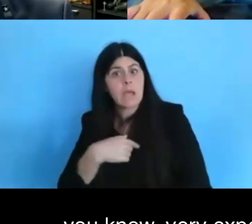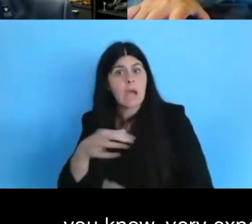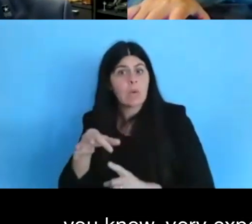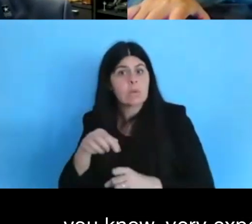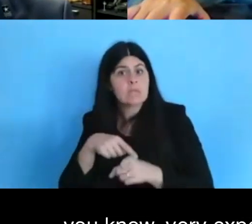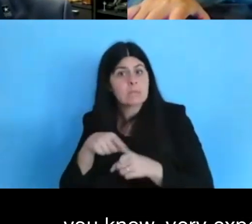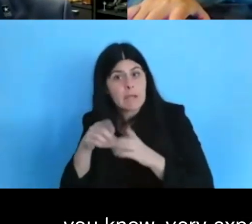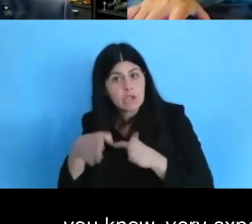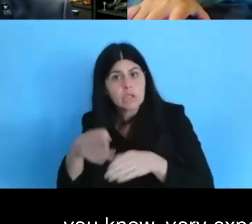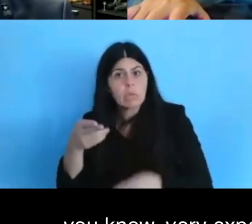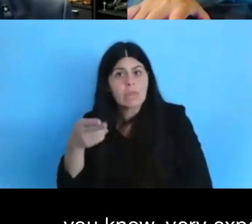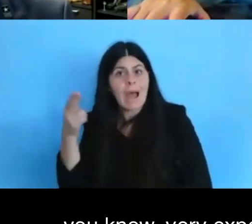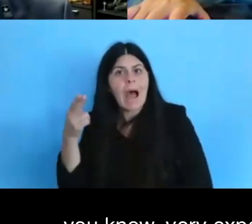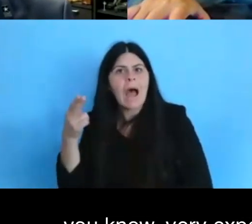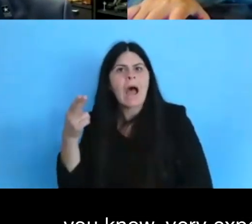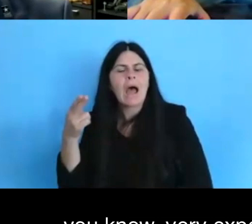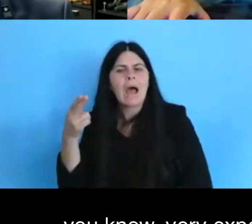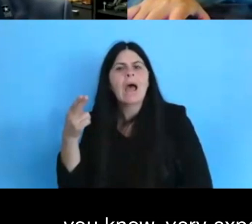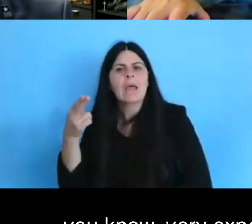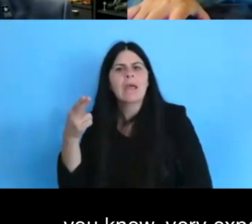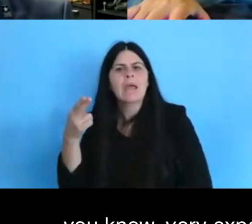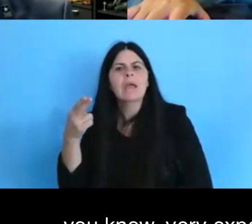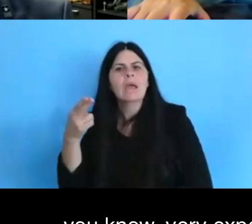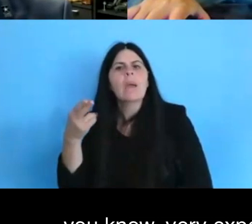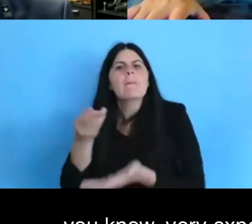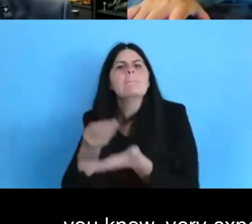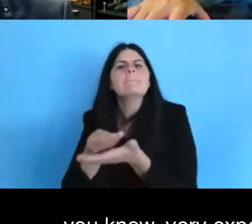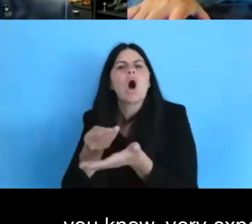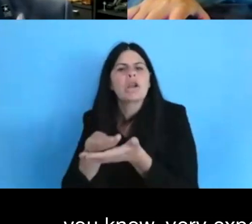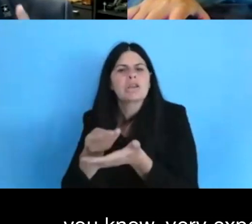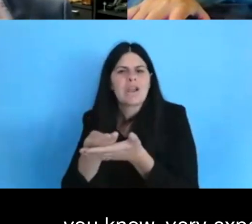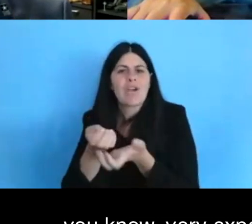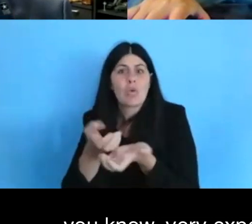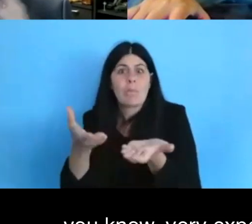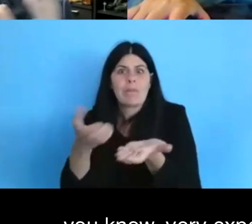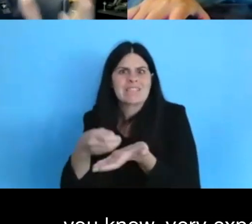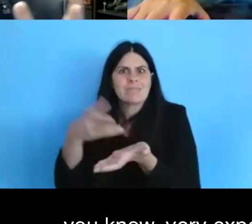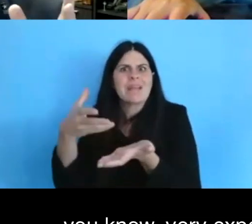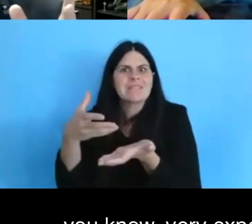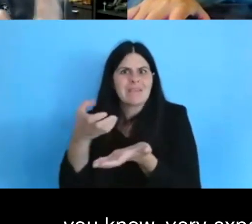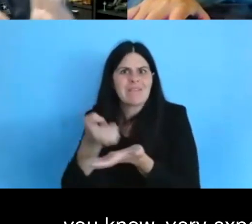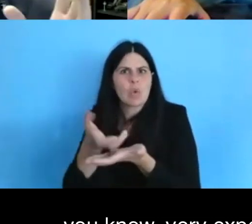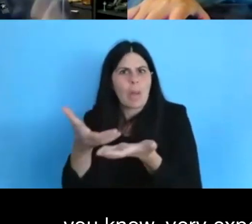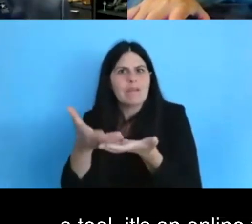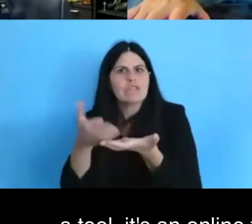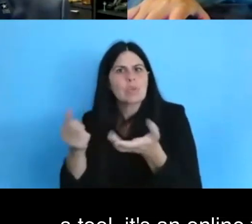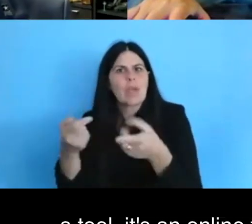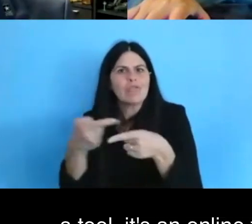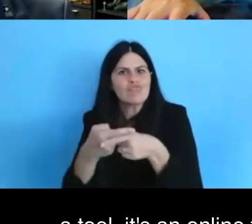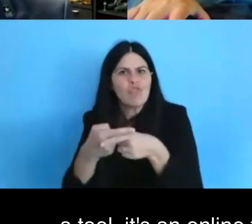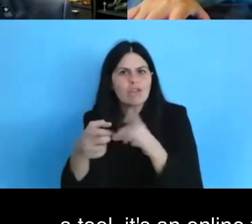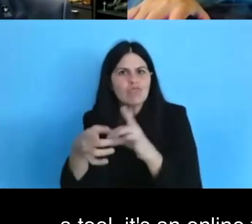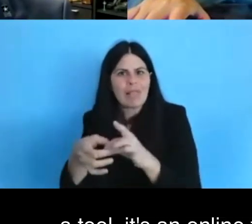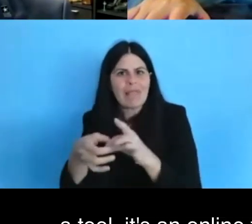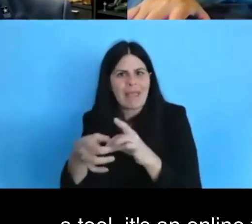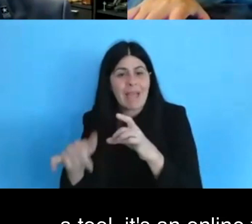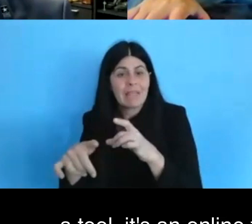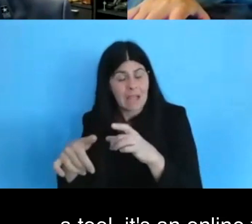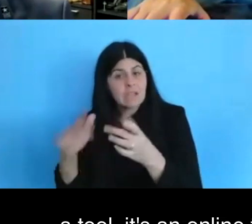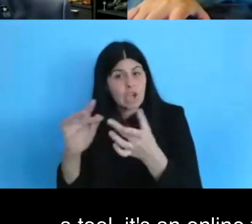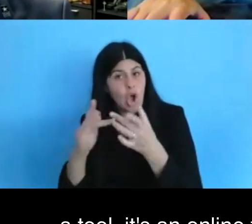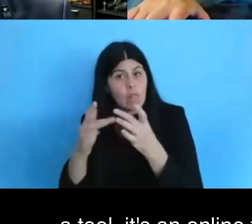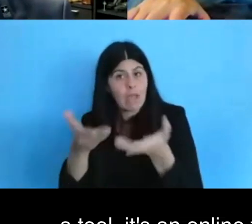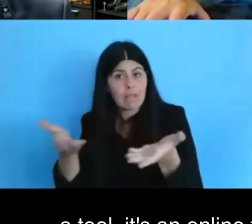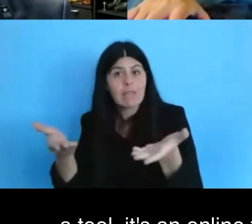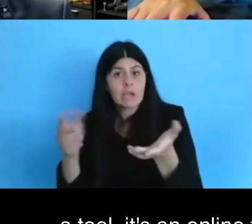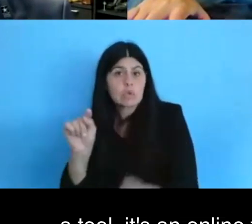equipment, a very expensive equipment. And so you'll be able to cross-relate that. Now that's a tool, that's an online thing.